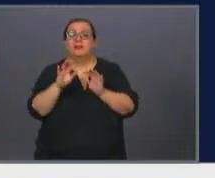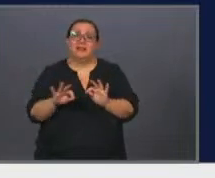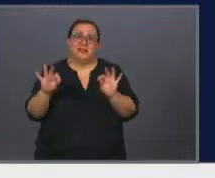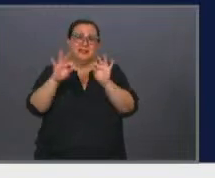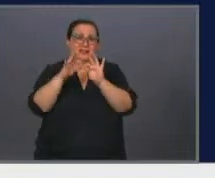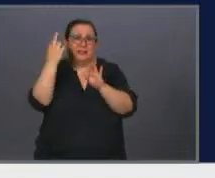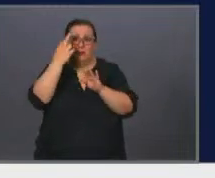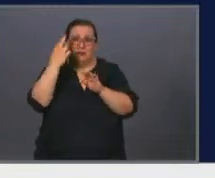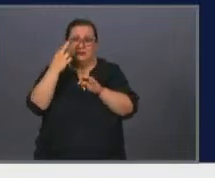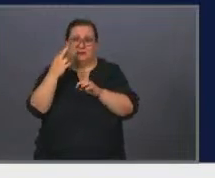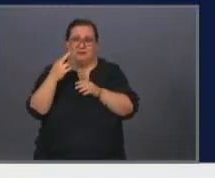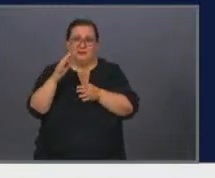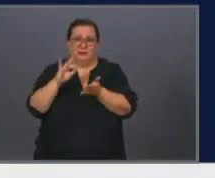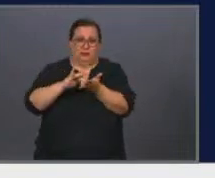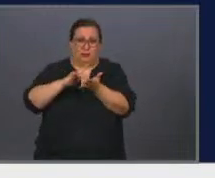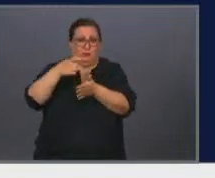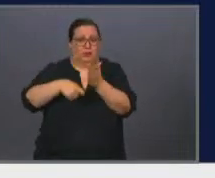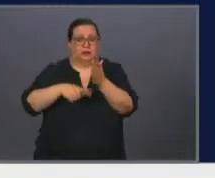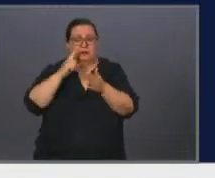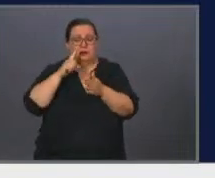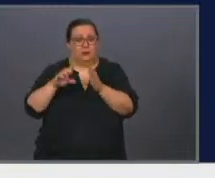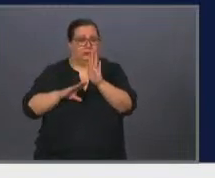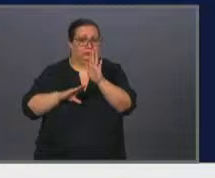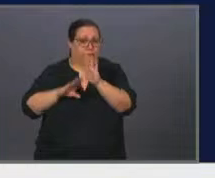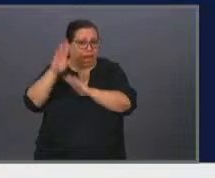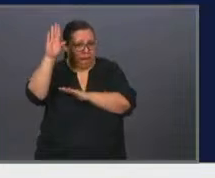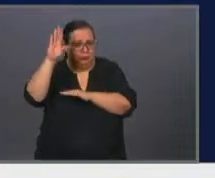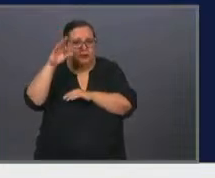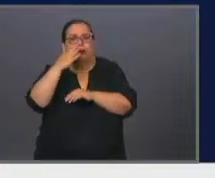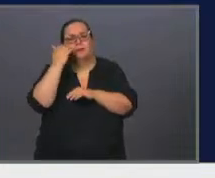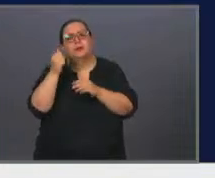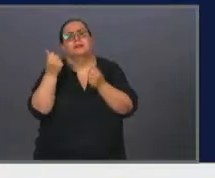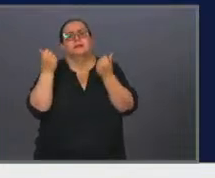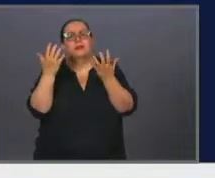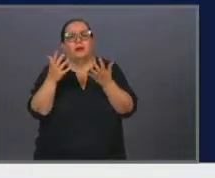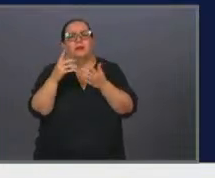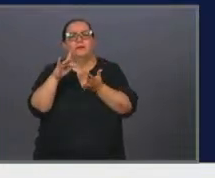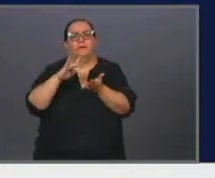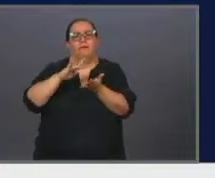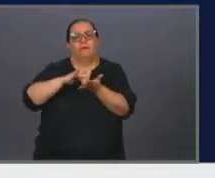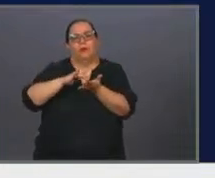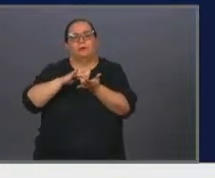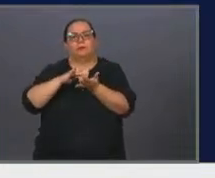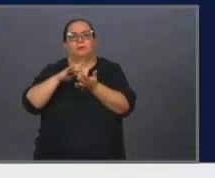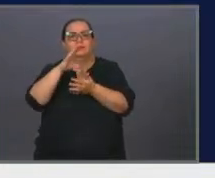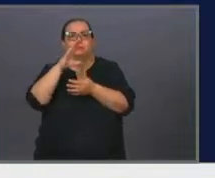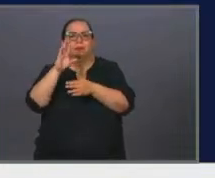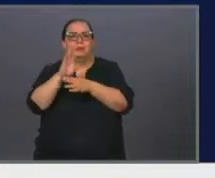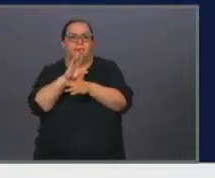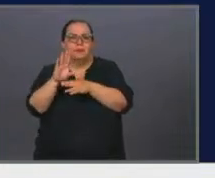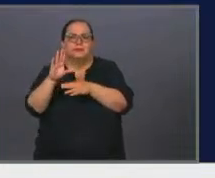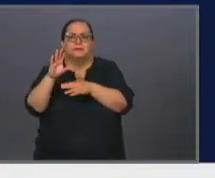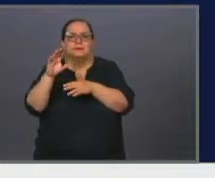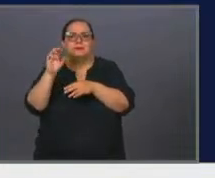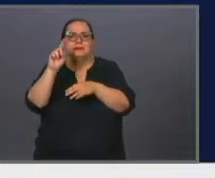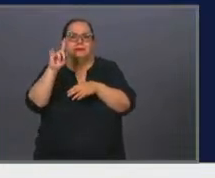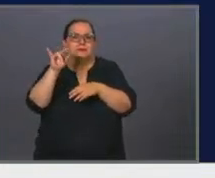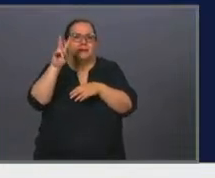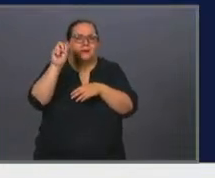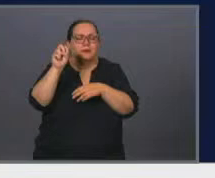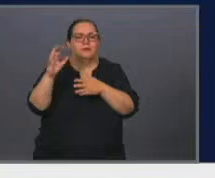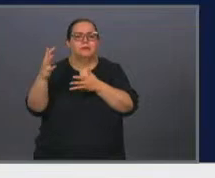completely out of hand is we have a lot of pharmaceutical executives that are making in the vicinity